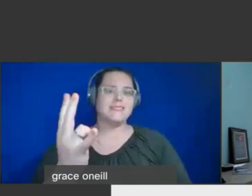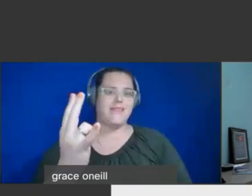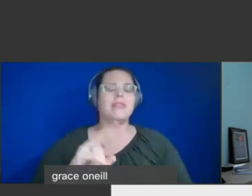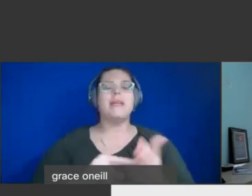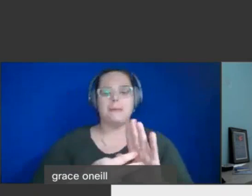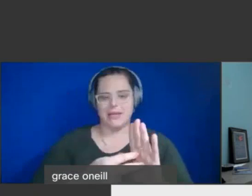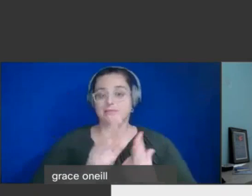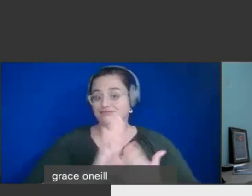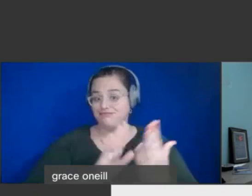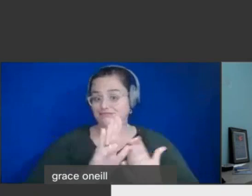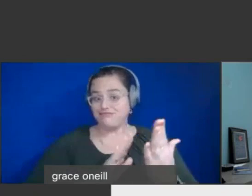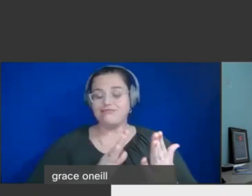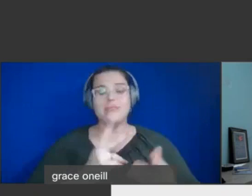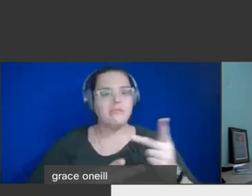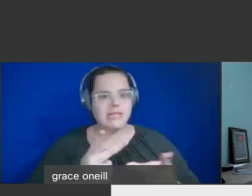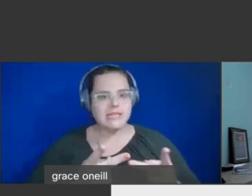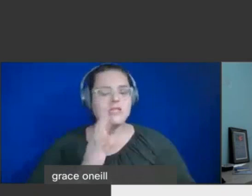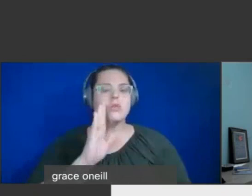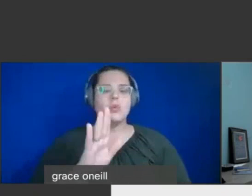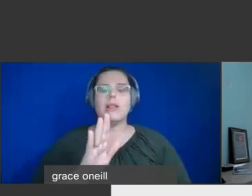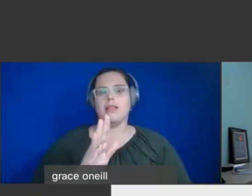visits will be returning